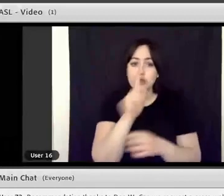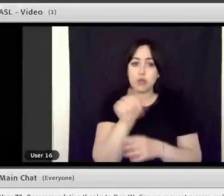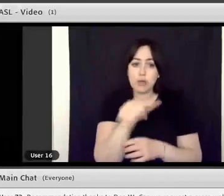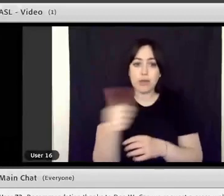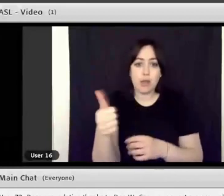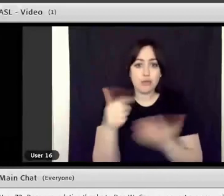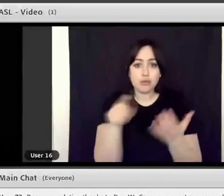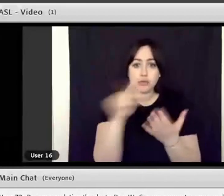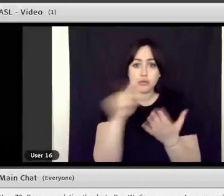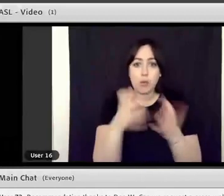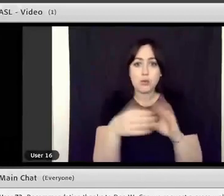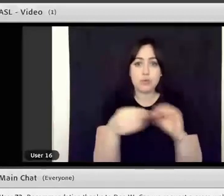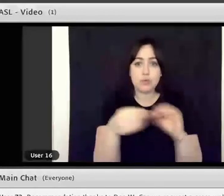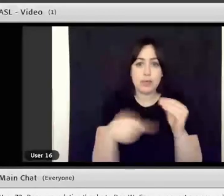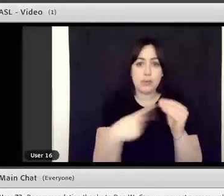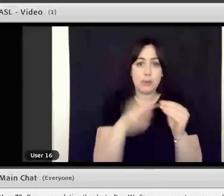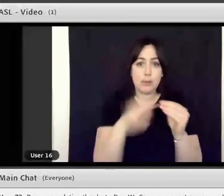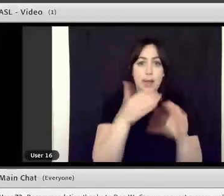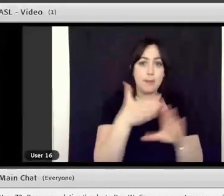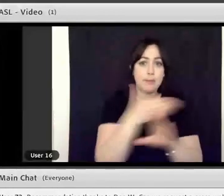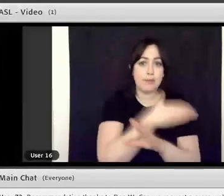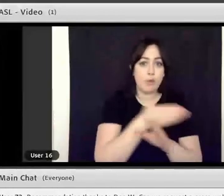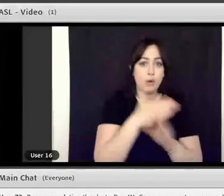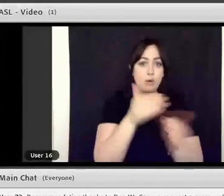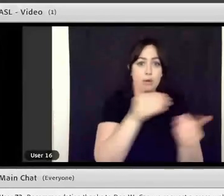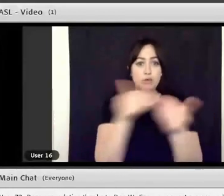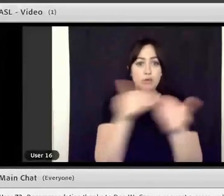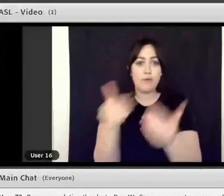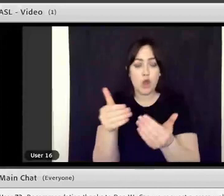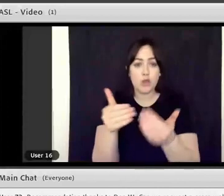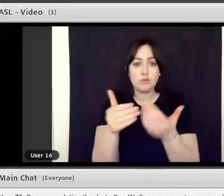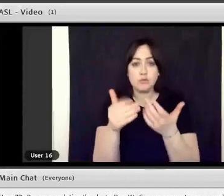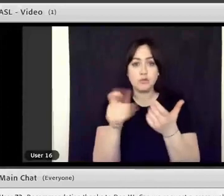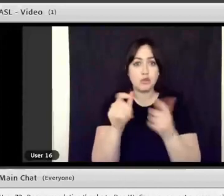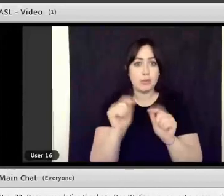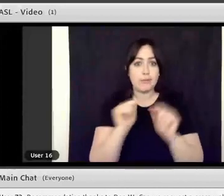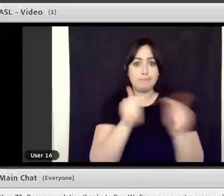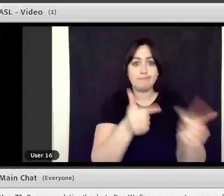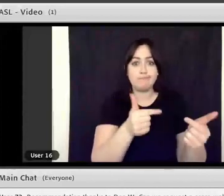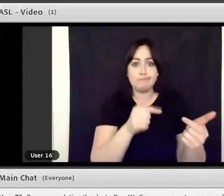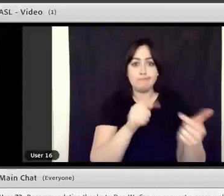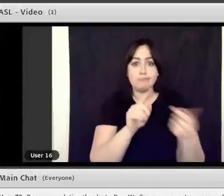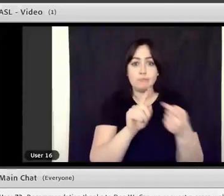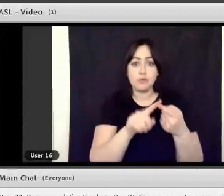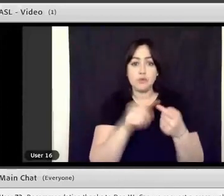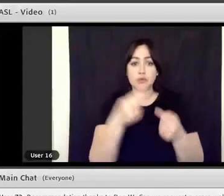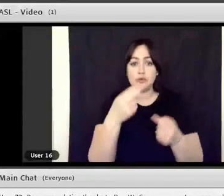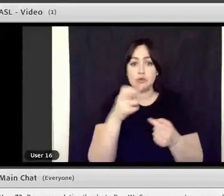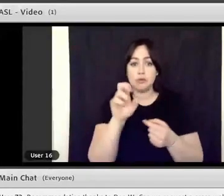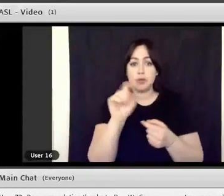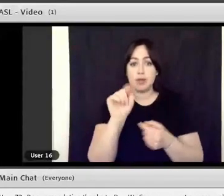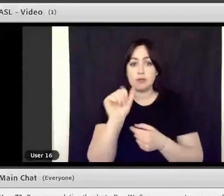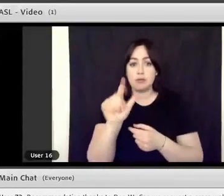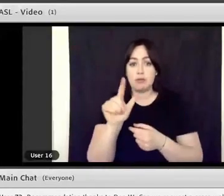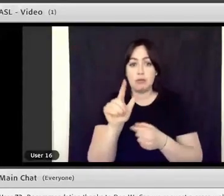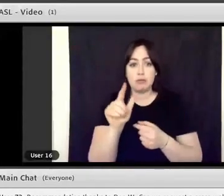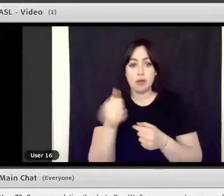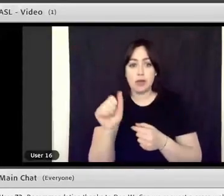that before we move on, or if we'll move on to Hedel next. Anyone like to speak to Kwok's